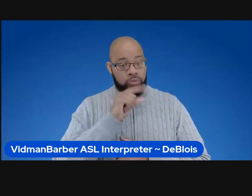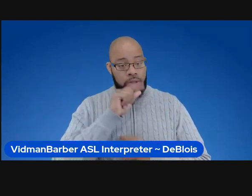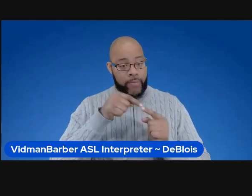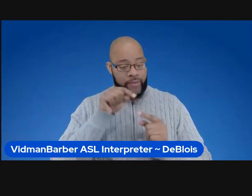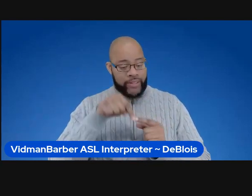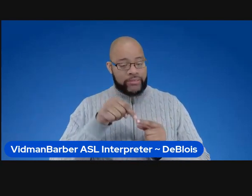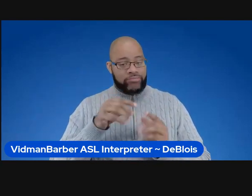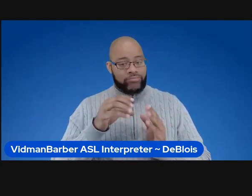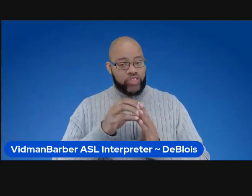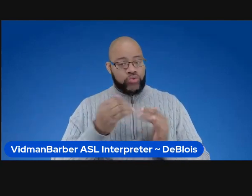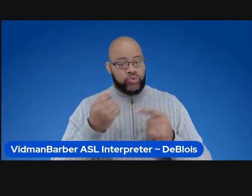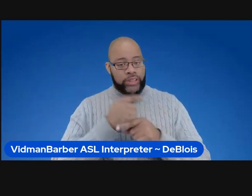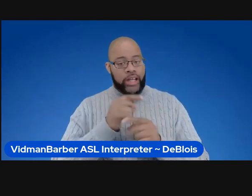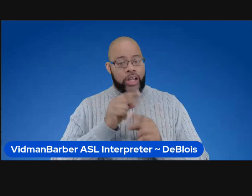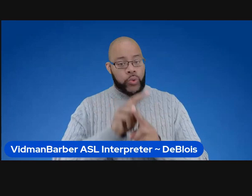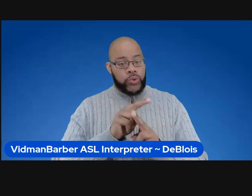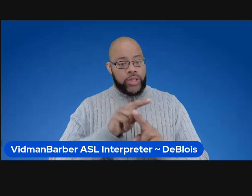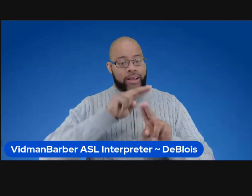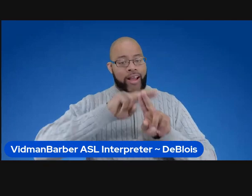today using